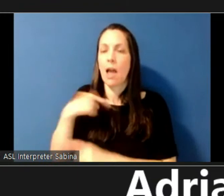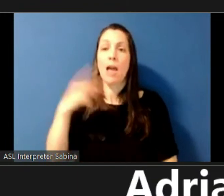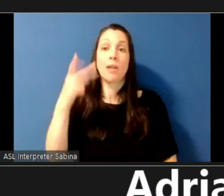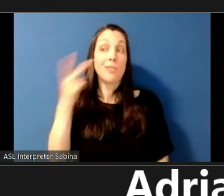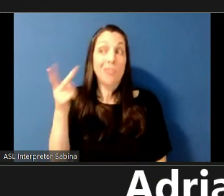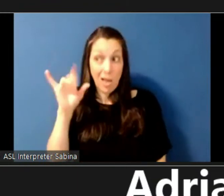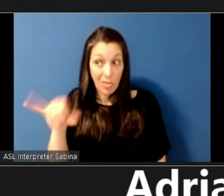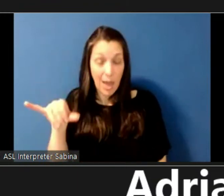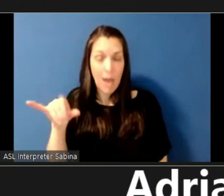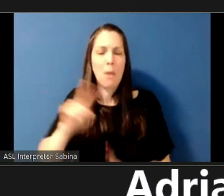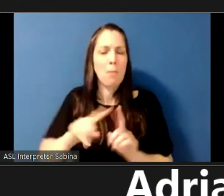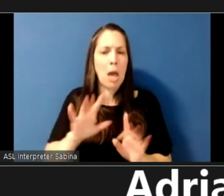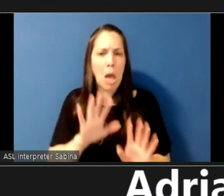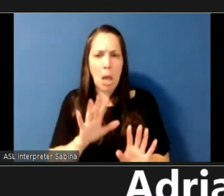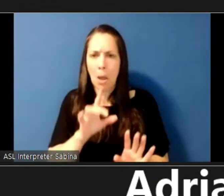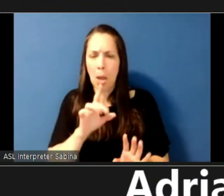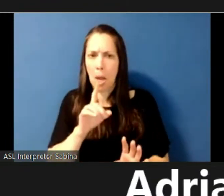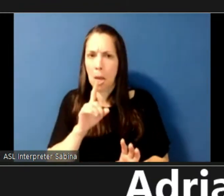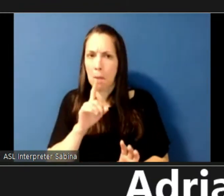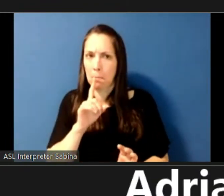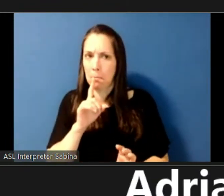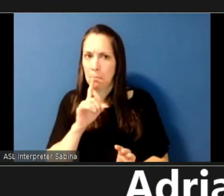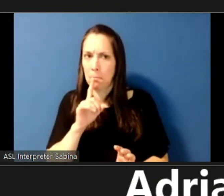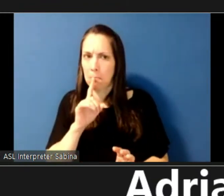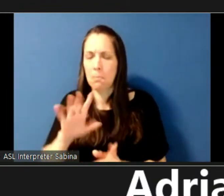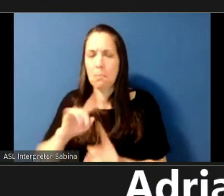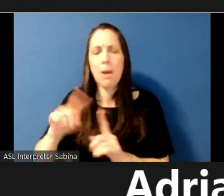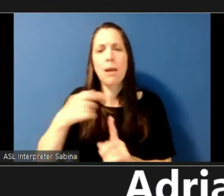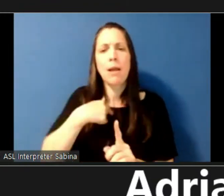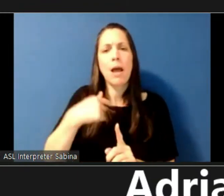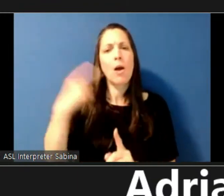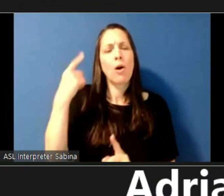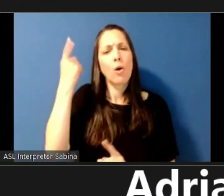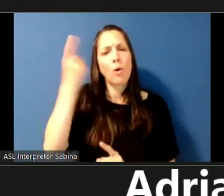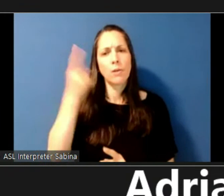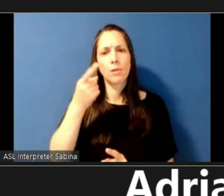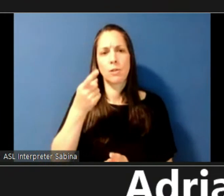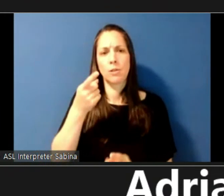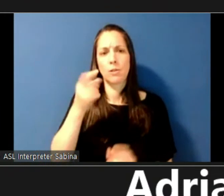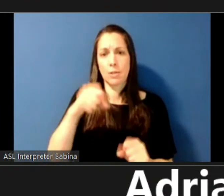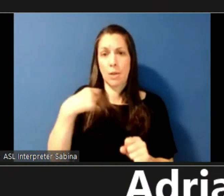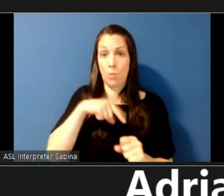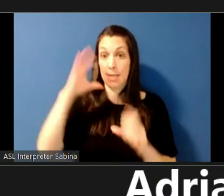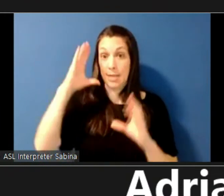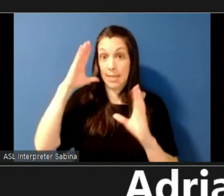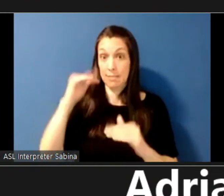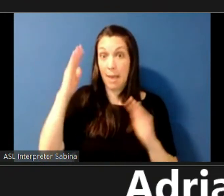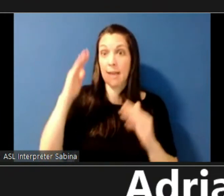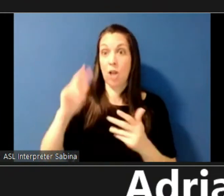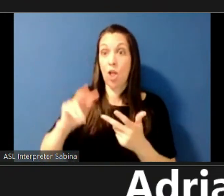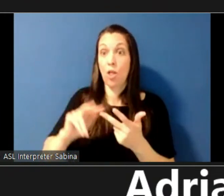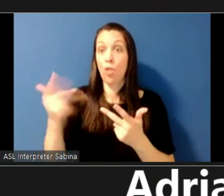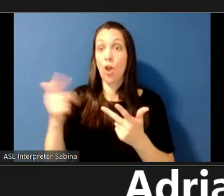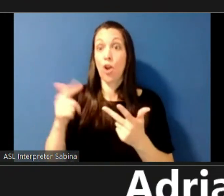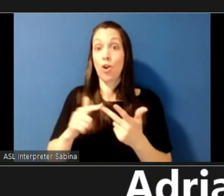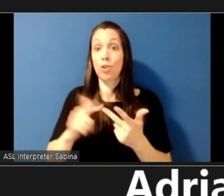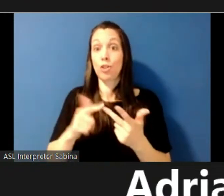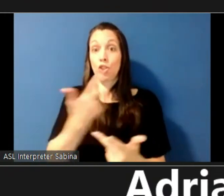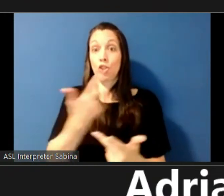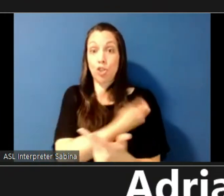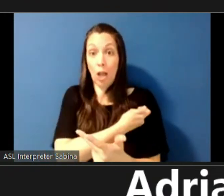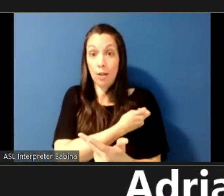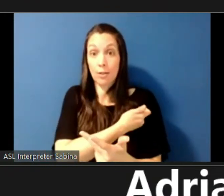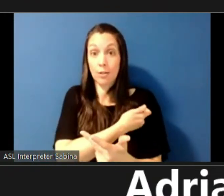that's, but given that, when do you think should we be expecting booster shots to inoculate us against